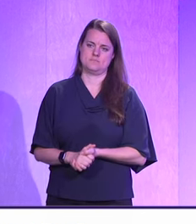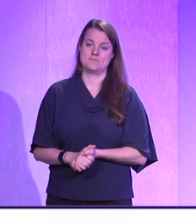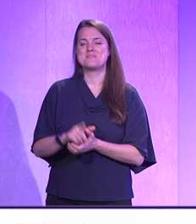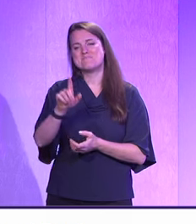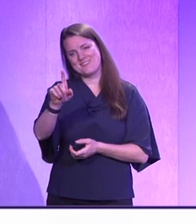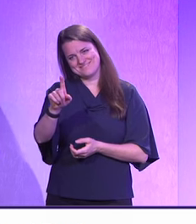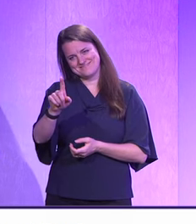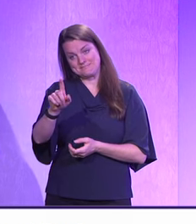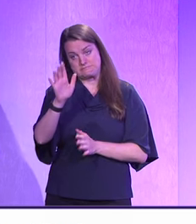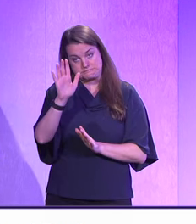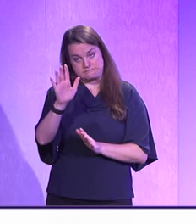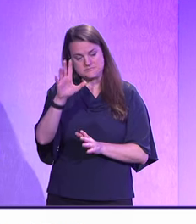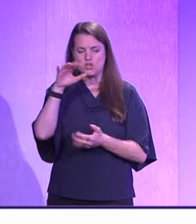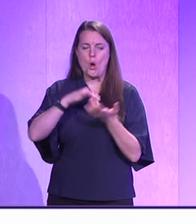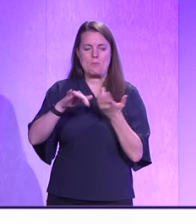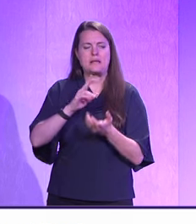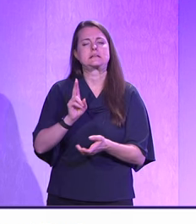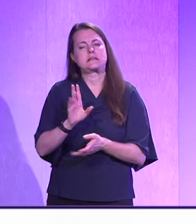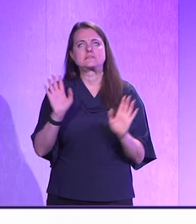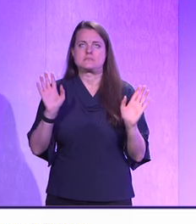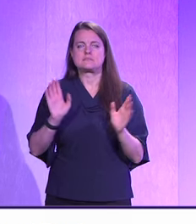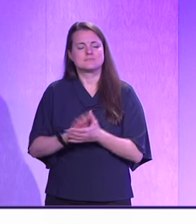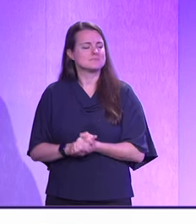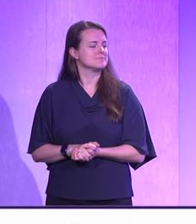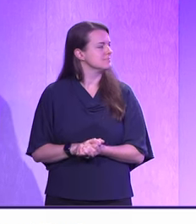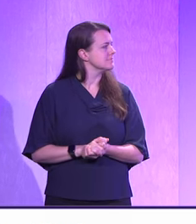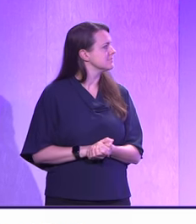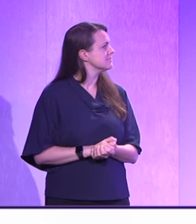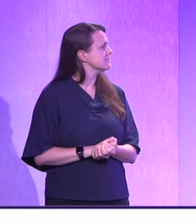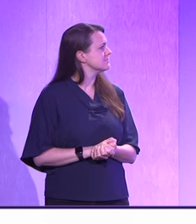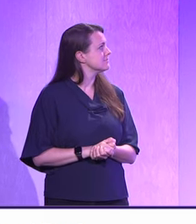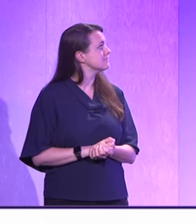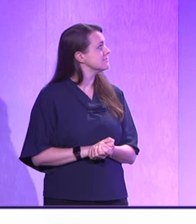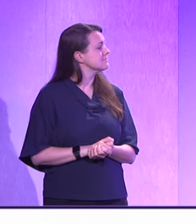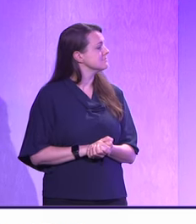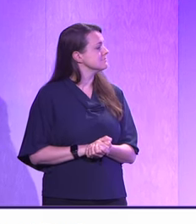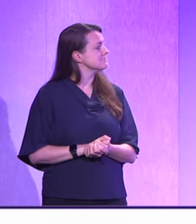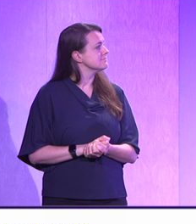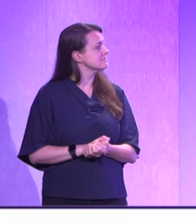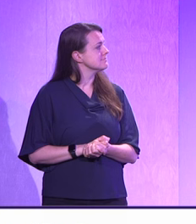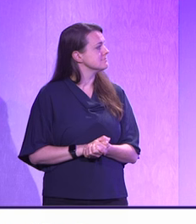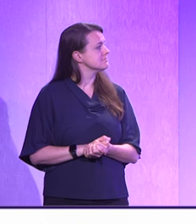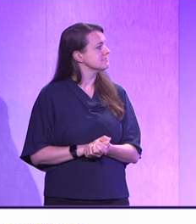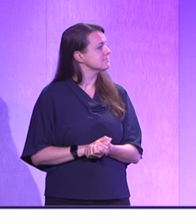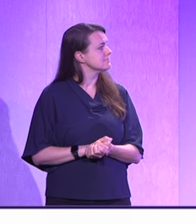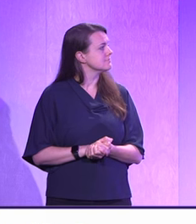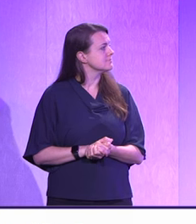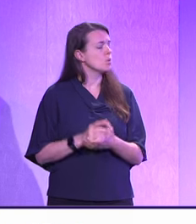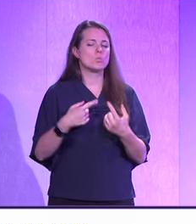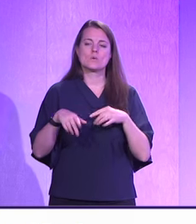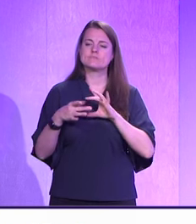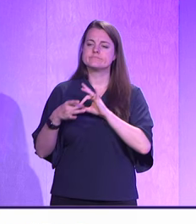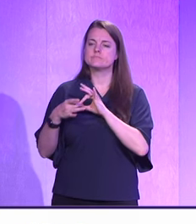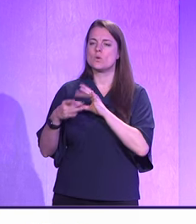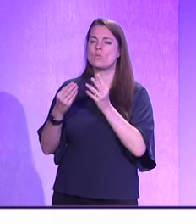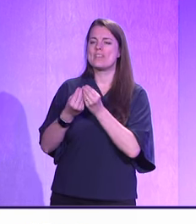It's complicated again. this is the tricky bit. We did some work with TELUS,